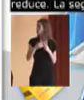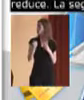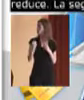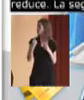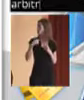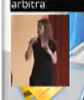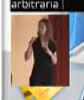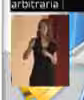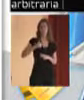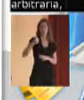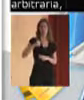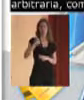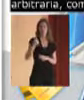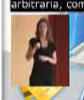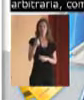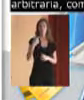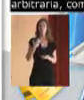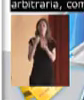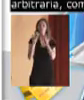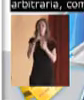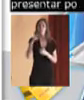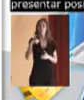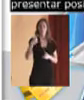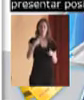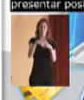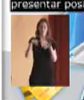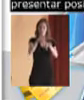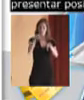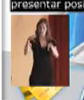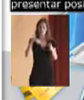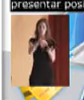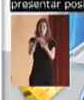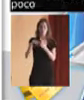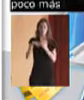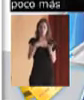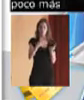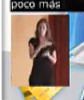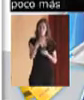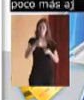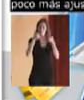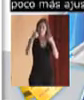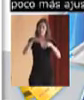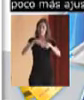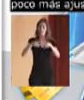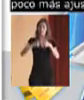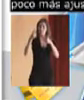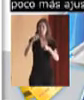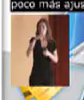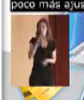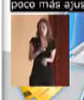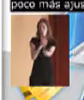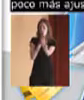is arbitrary codification. The advantage is a much better adjusted positioning of